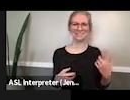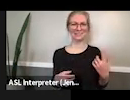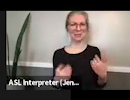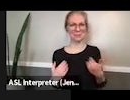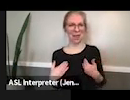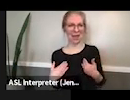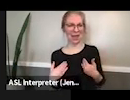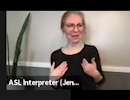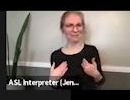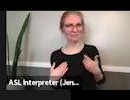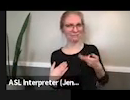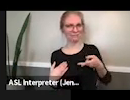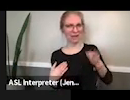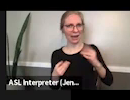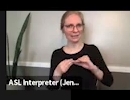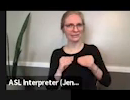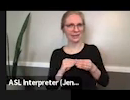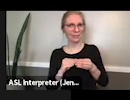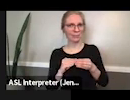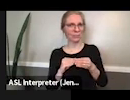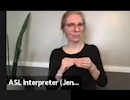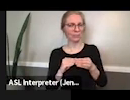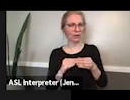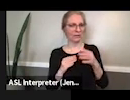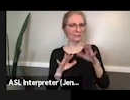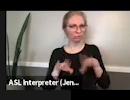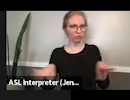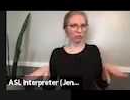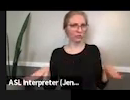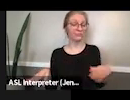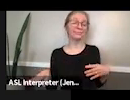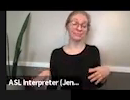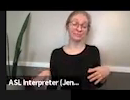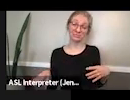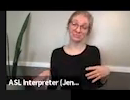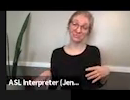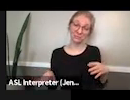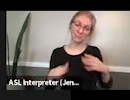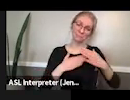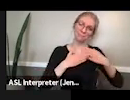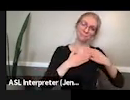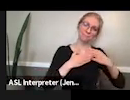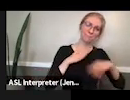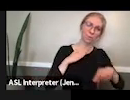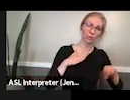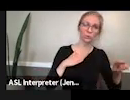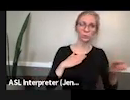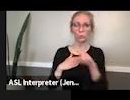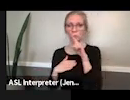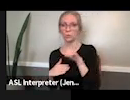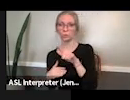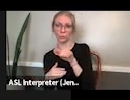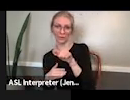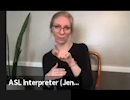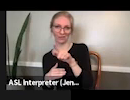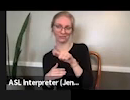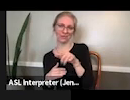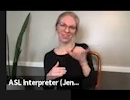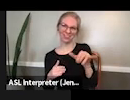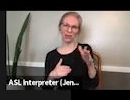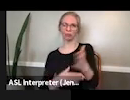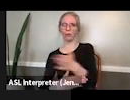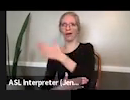fairly high numbers of kids, and I'm talking now birth to 21, that whole range that the national census covers,